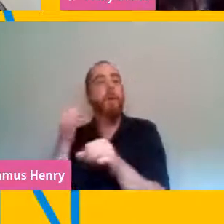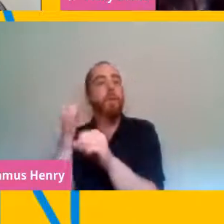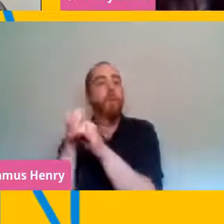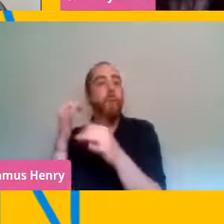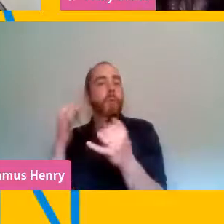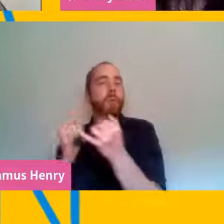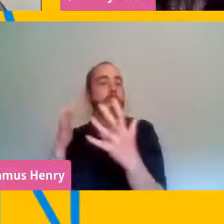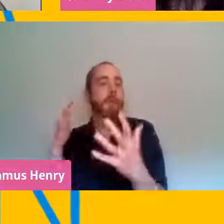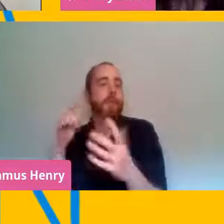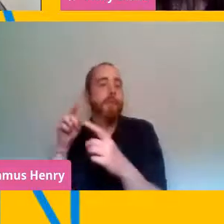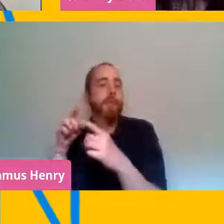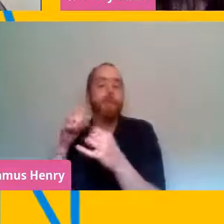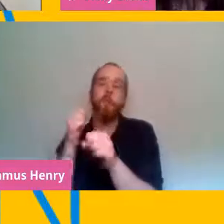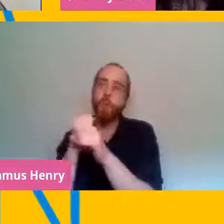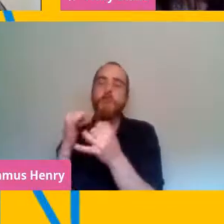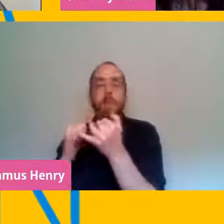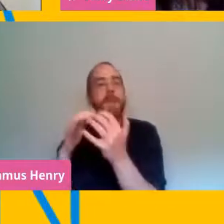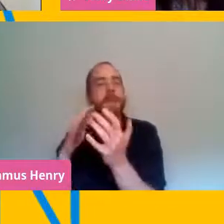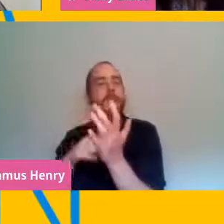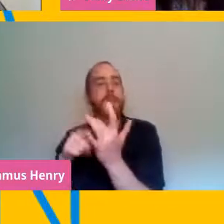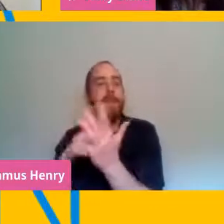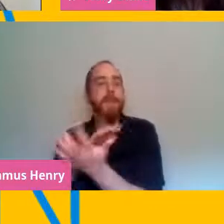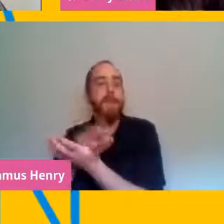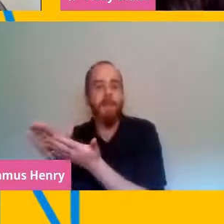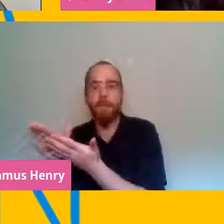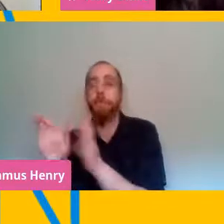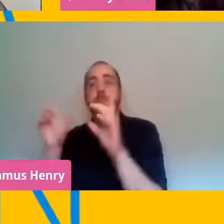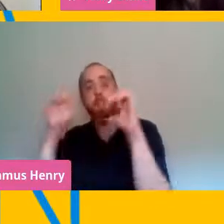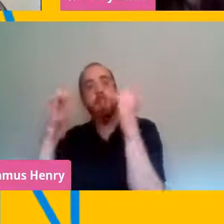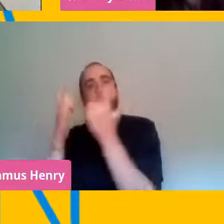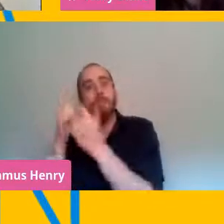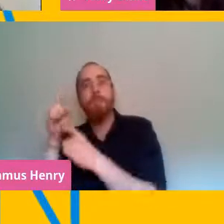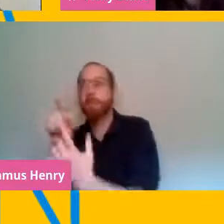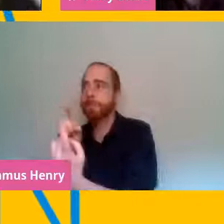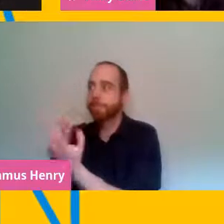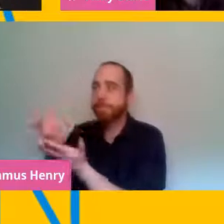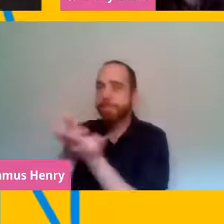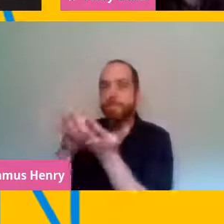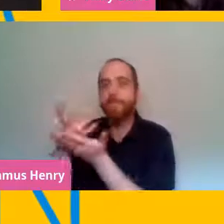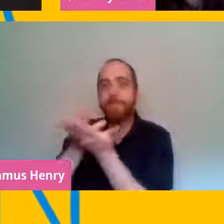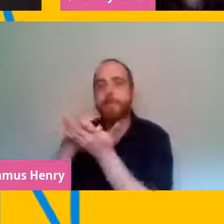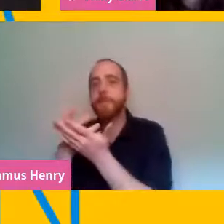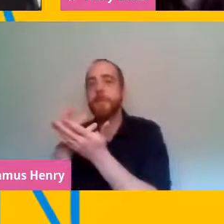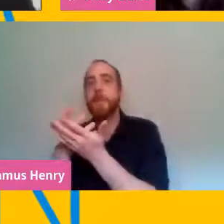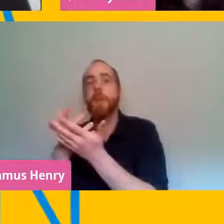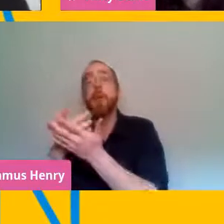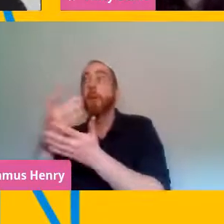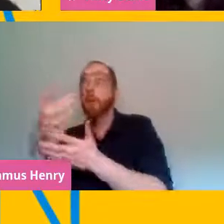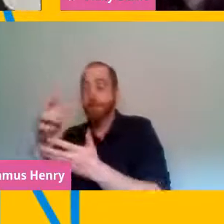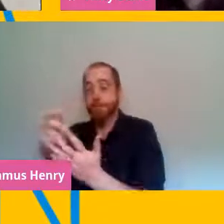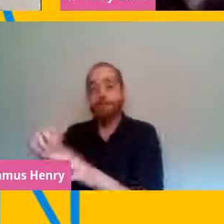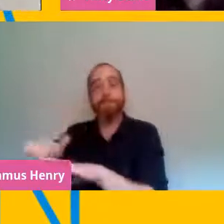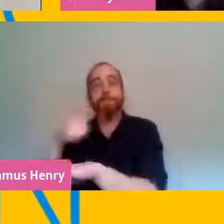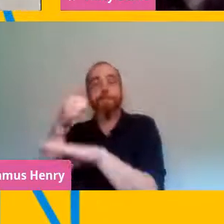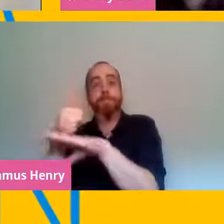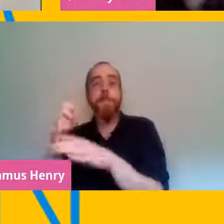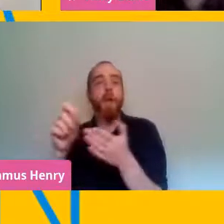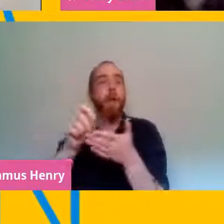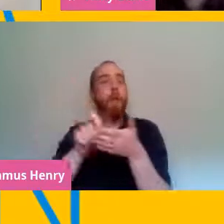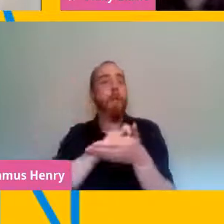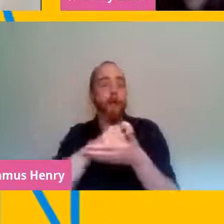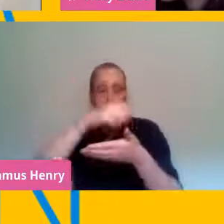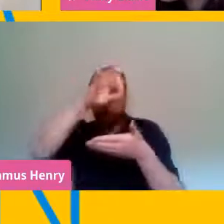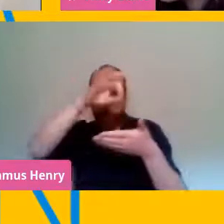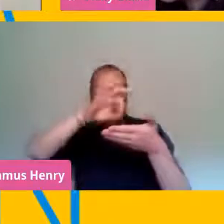there was a partial marking boycott at Sheffield as well. So using those tactics, including marking boycotts in defense of precarious staff, and there's been some success